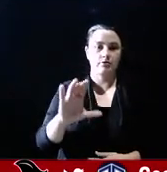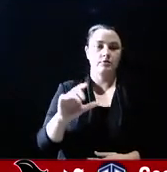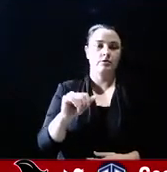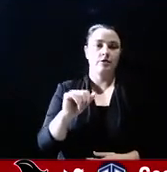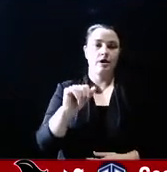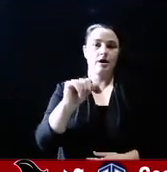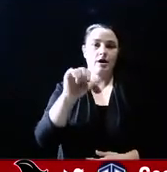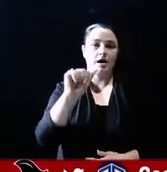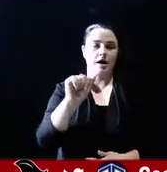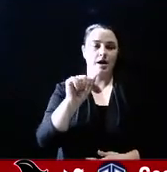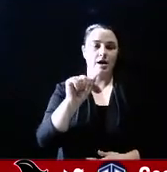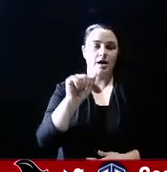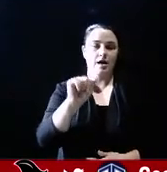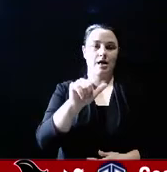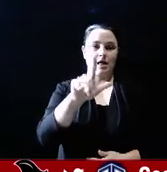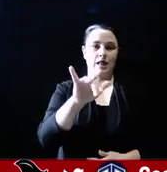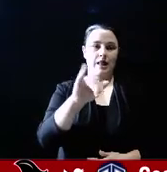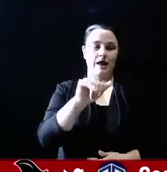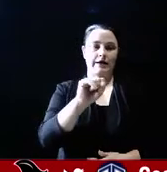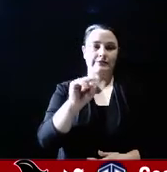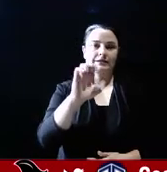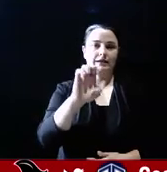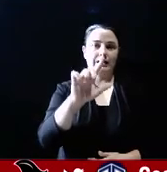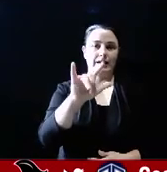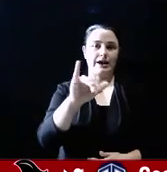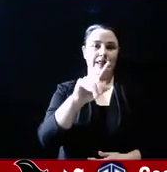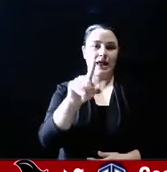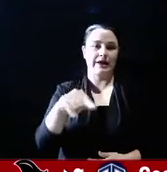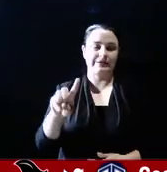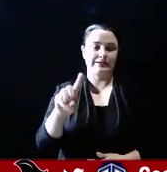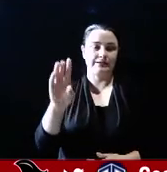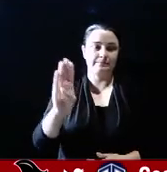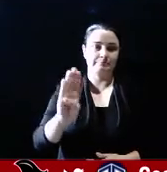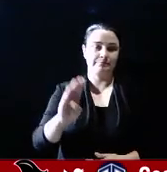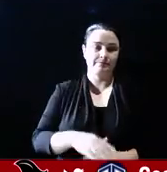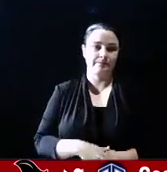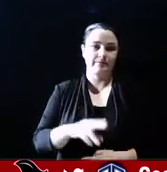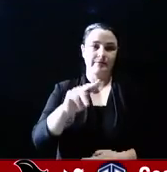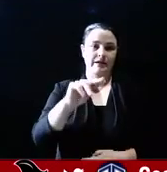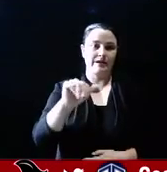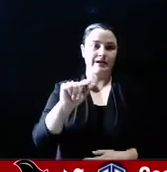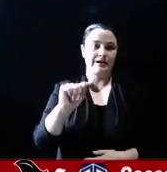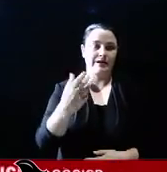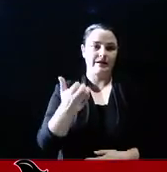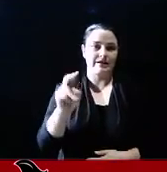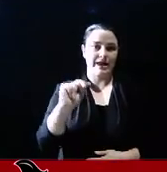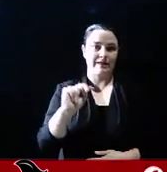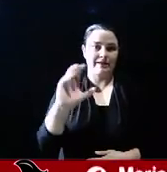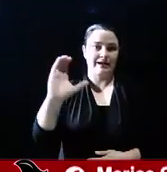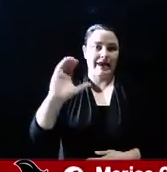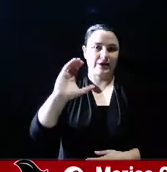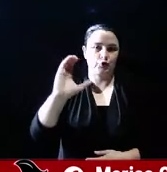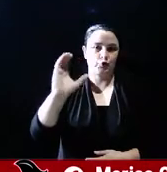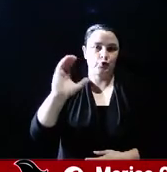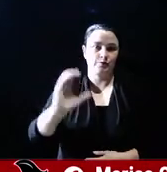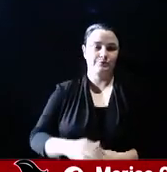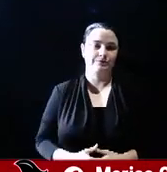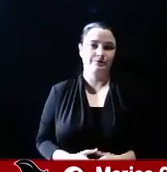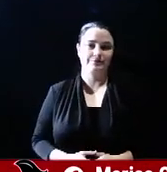Elias Calderon Diaz de Leon. Nathan Eric Cantu.